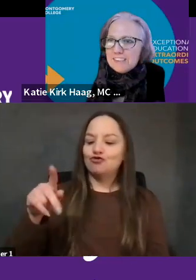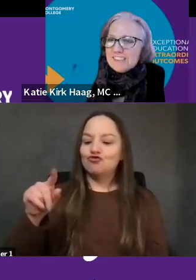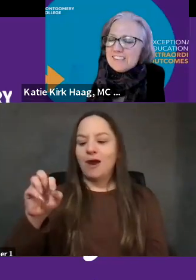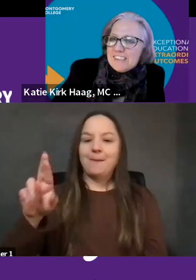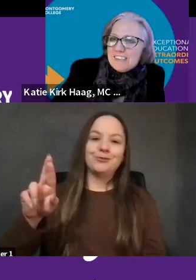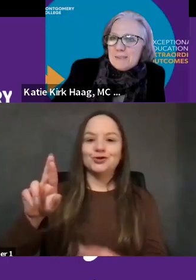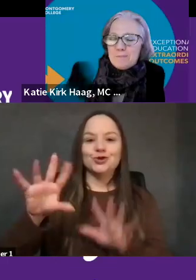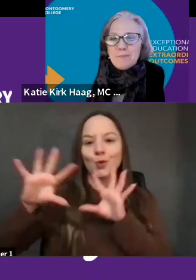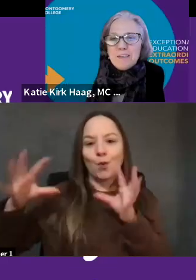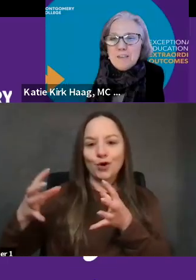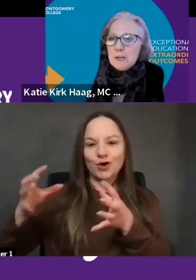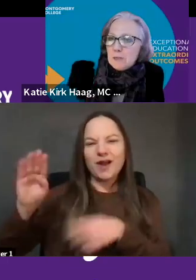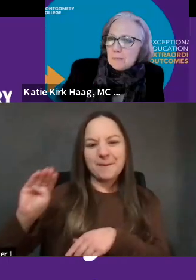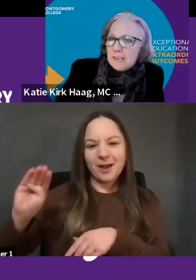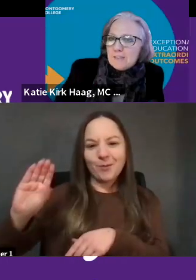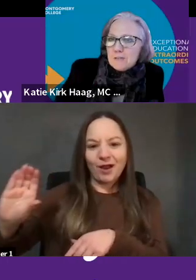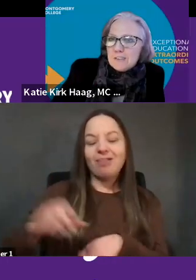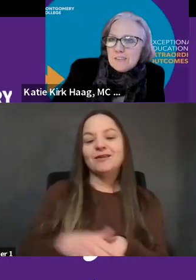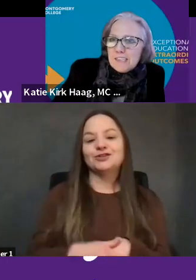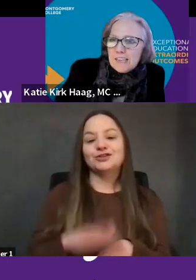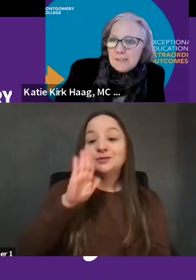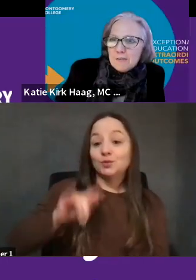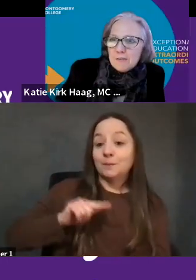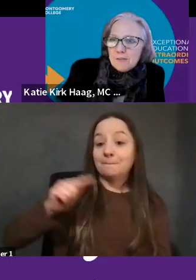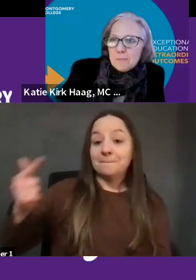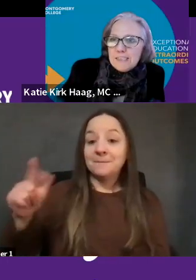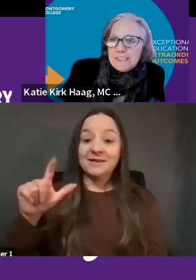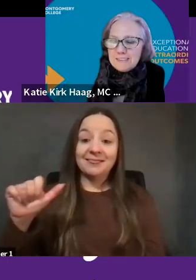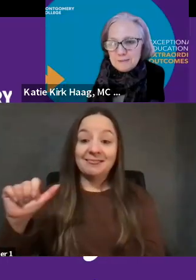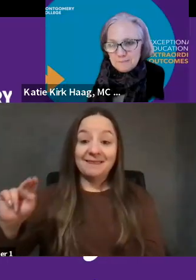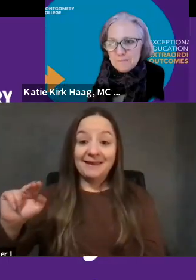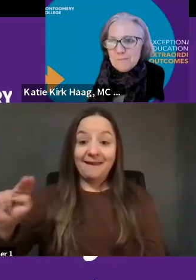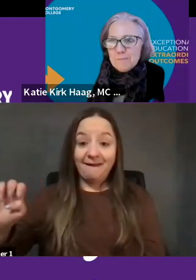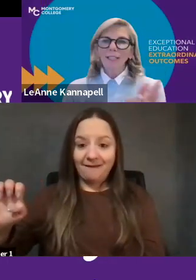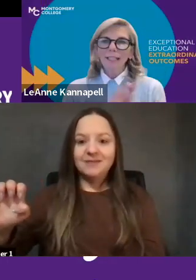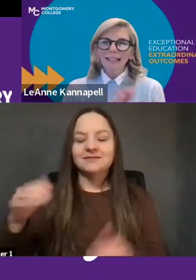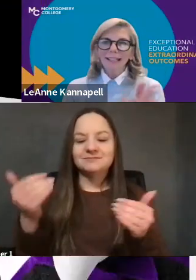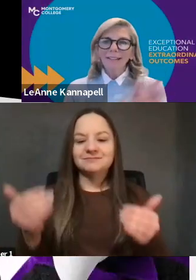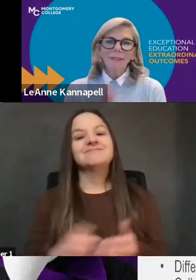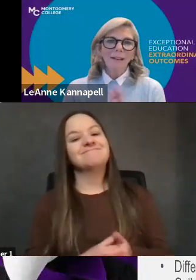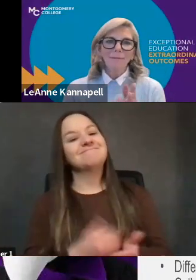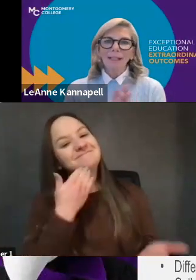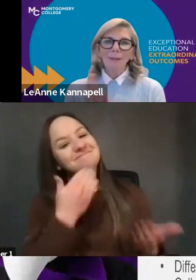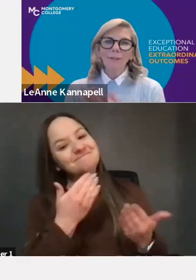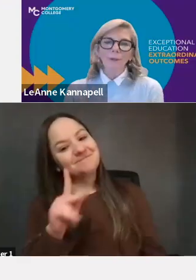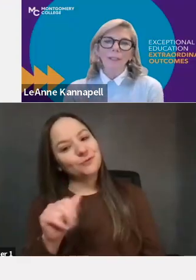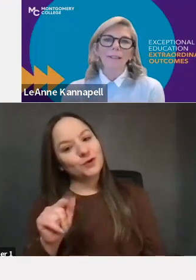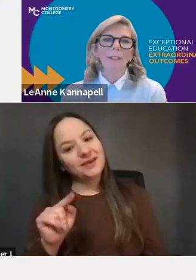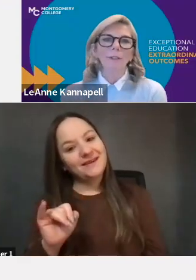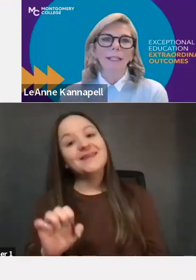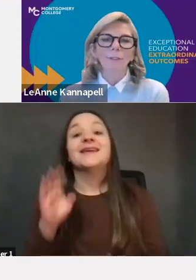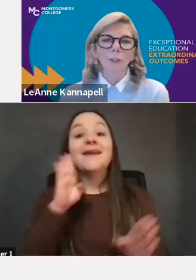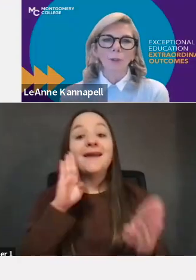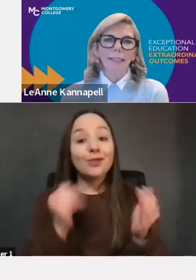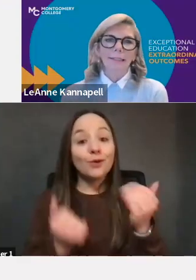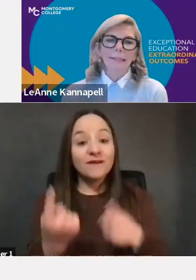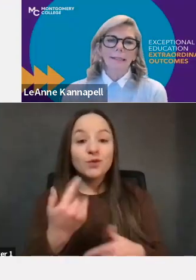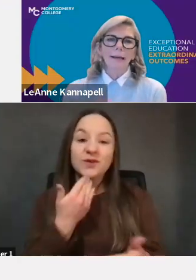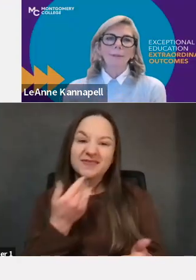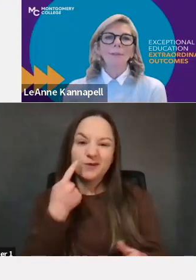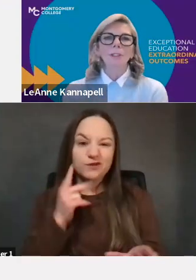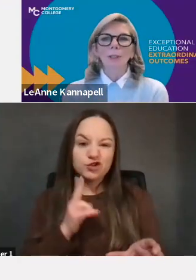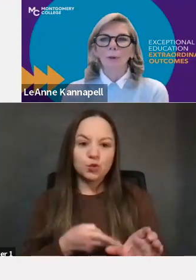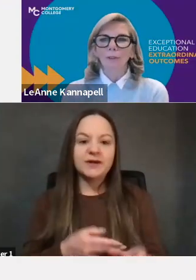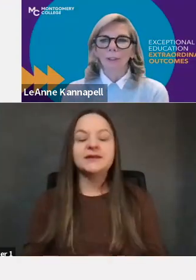Montgomery College. And I'm going to pass it over to Leanne to begin. Thank you, Katie. And hello, everyone. And thank you again for joining